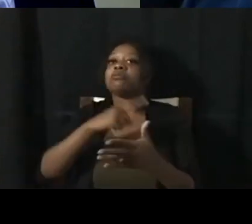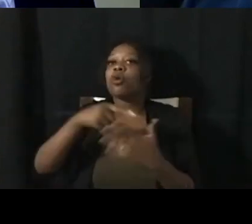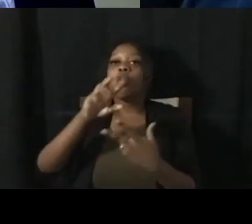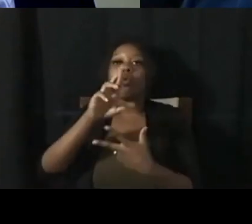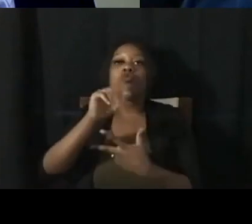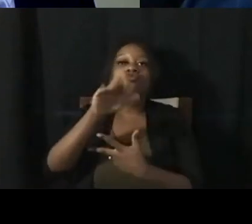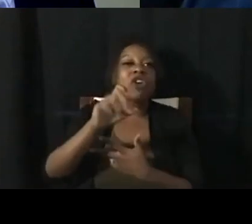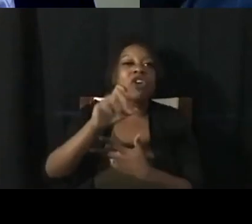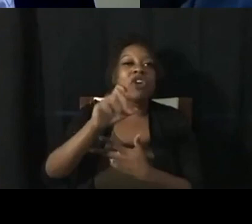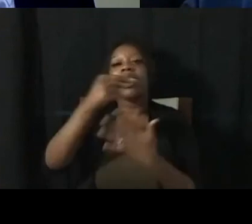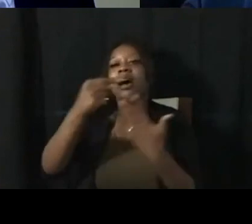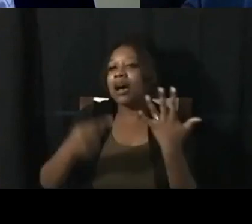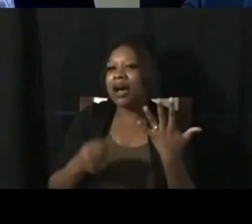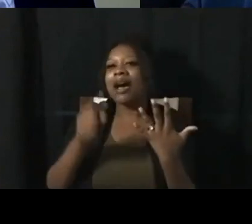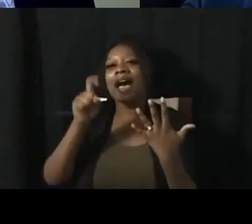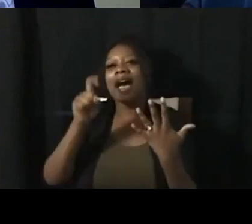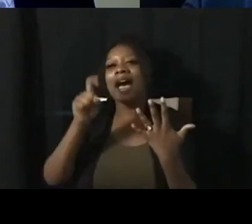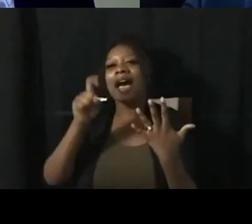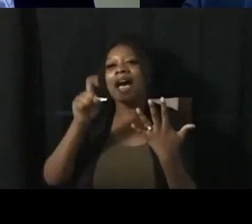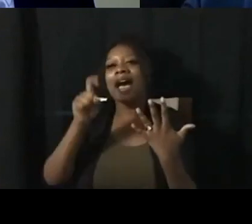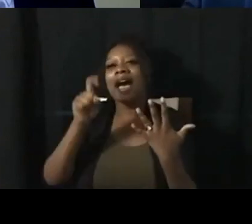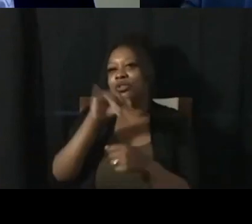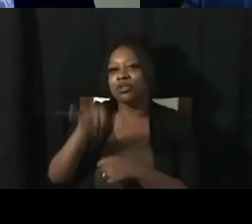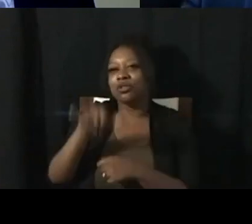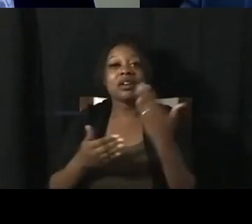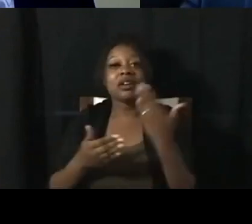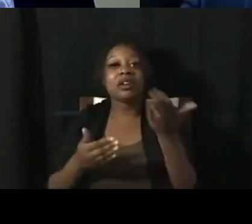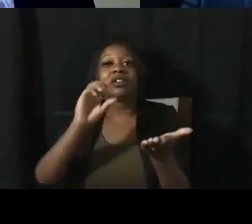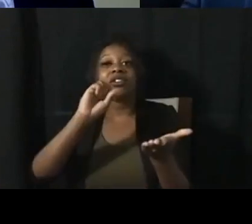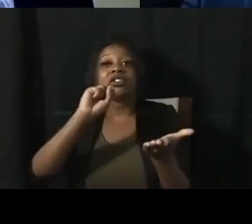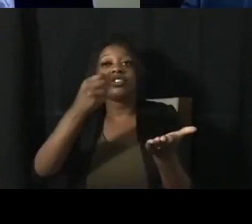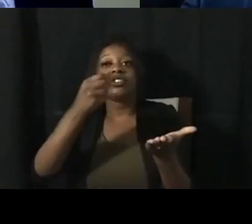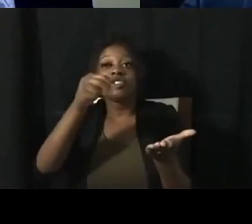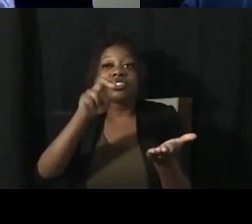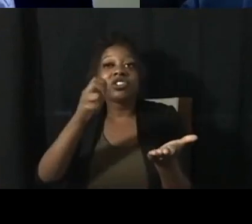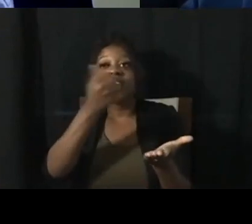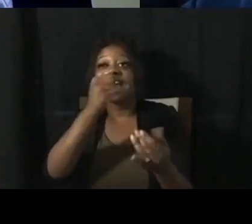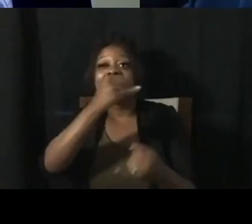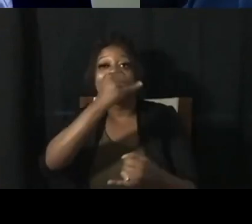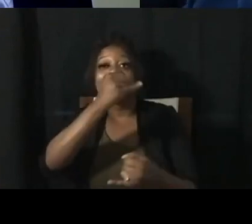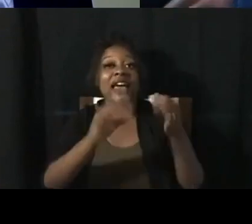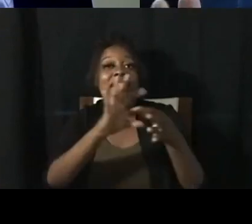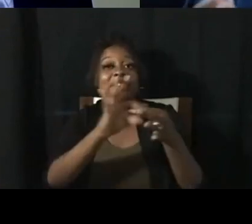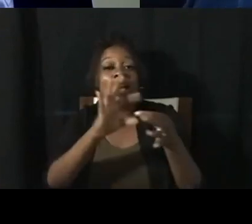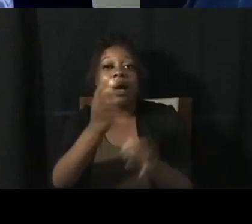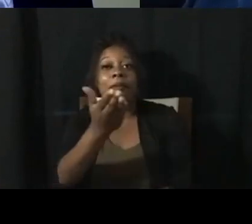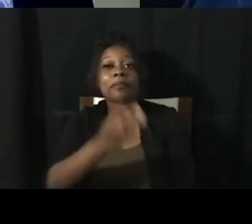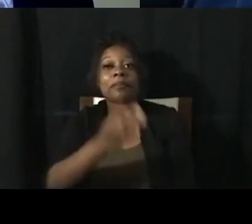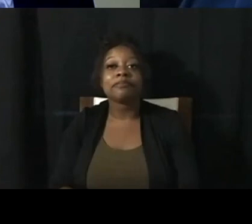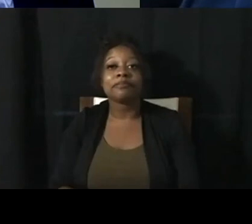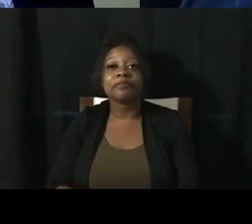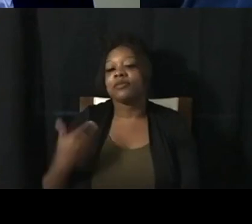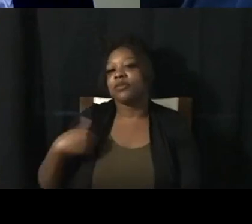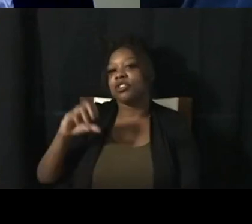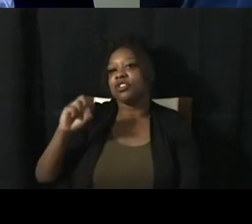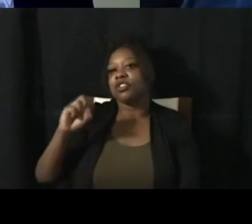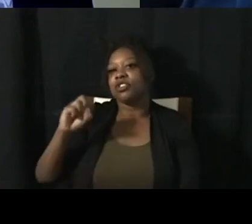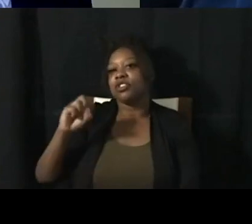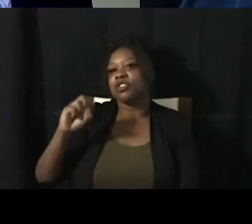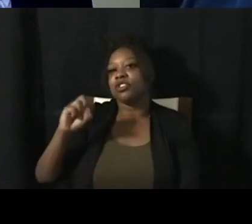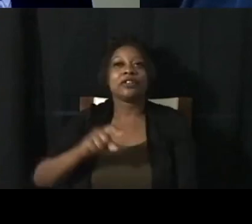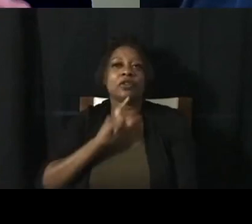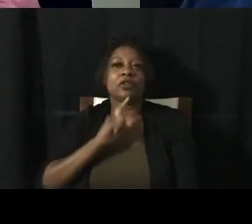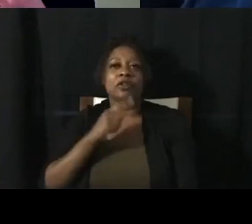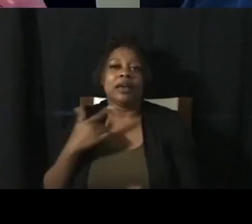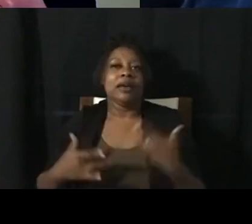do you have any final last comments on diversity and intersectionality? And you got to keep it real quick. I do, yeah. So I'm very excited about the forthcoming publication